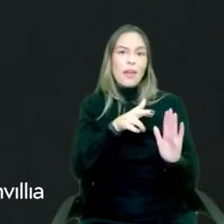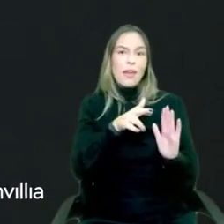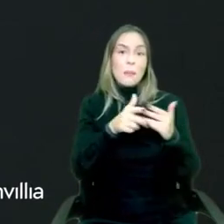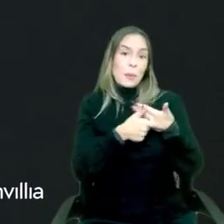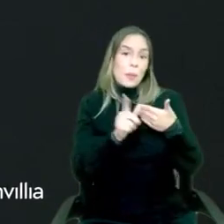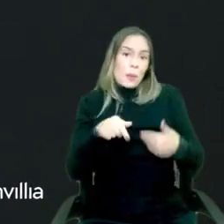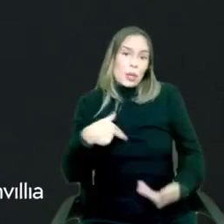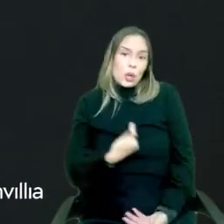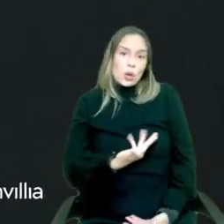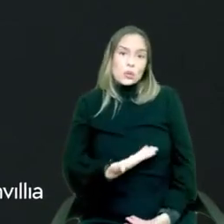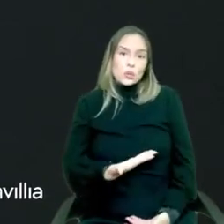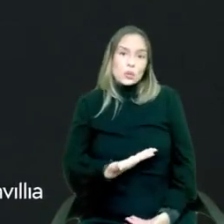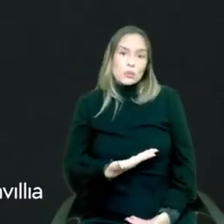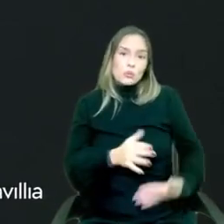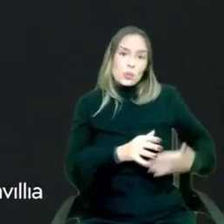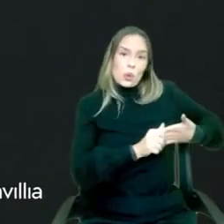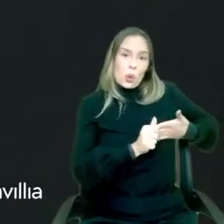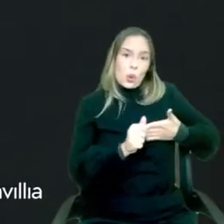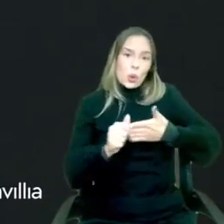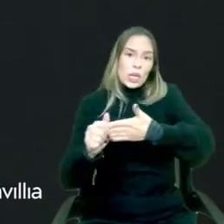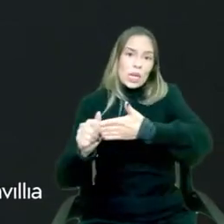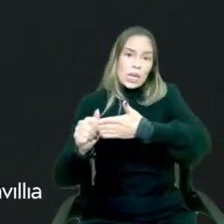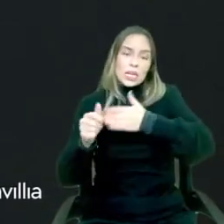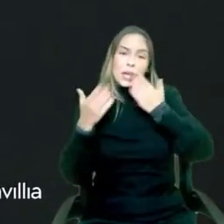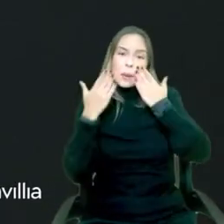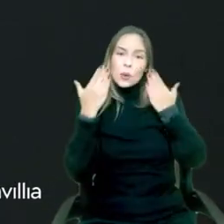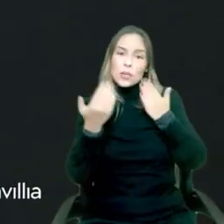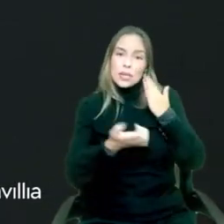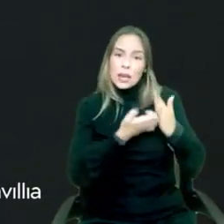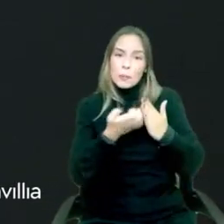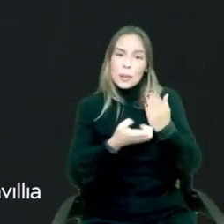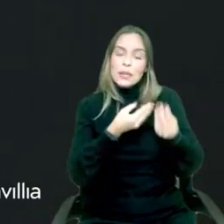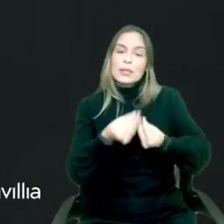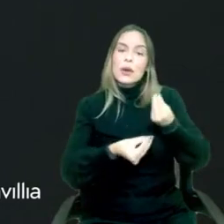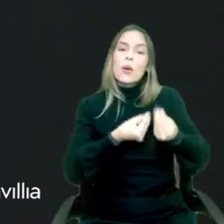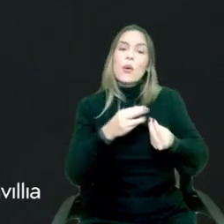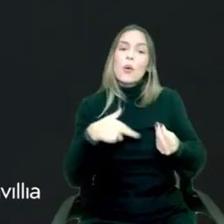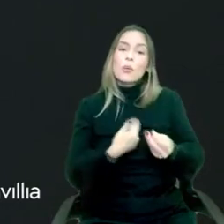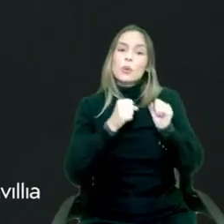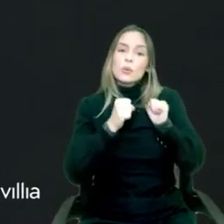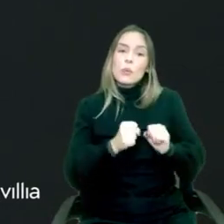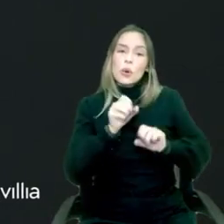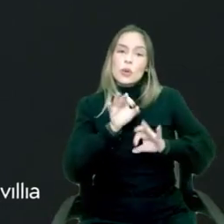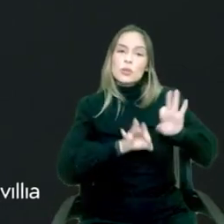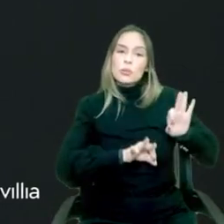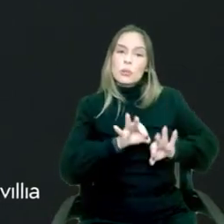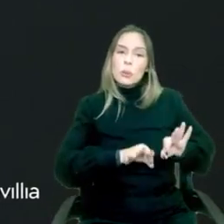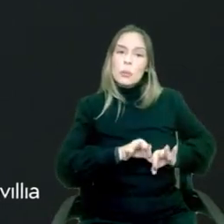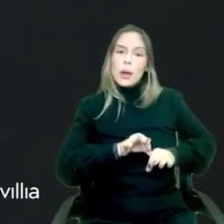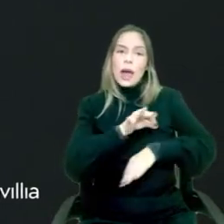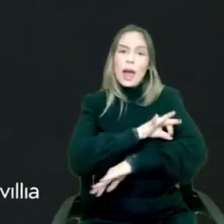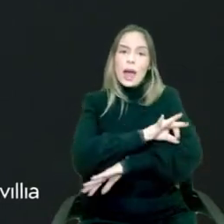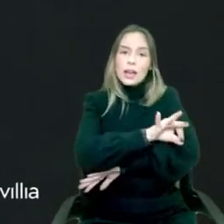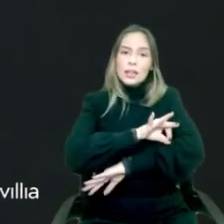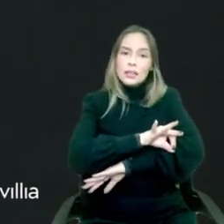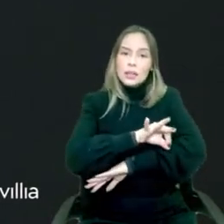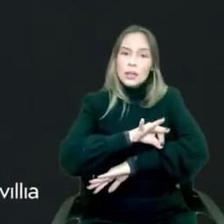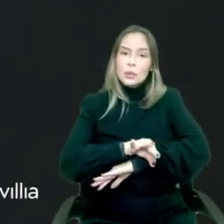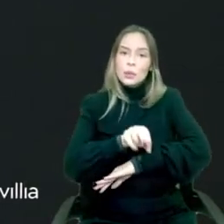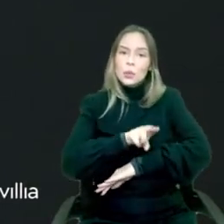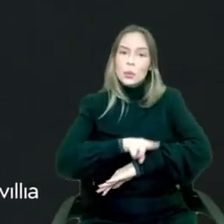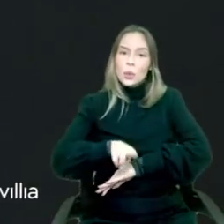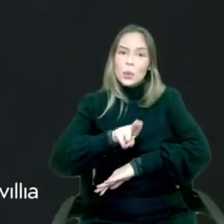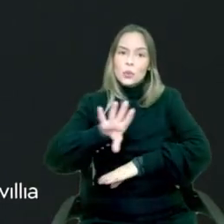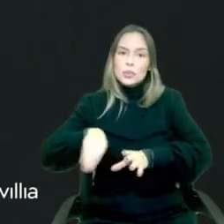coordinate, to show the company how we can prepare the architecture to really use the AI the best way, in a